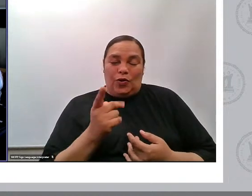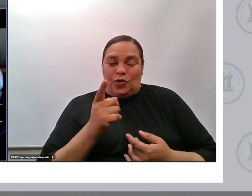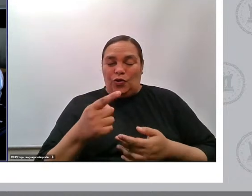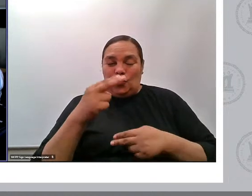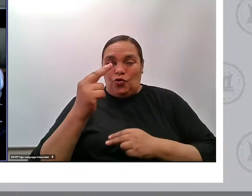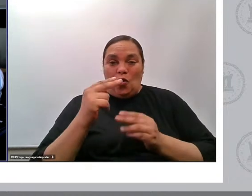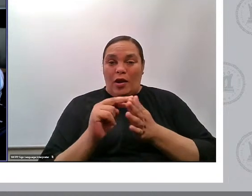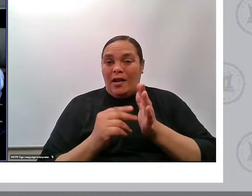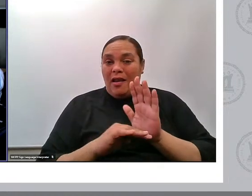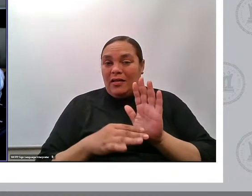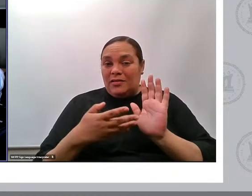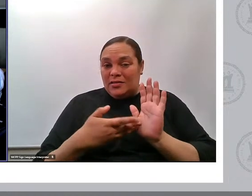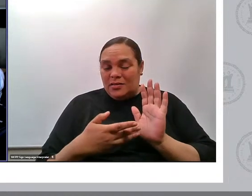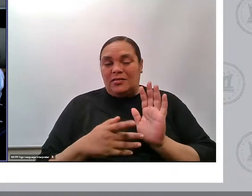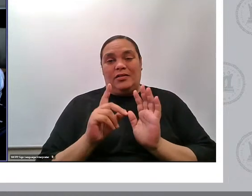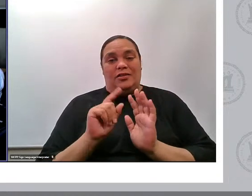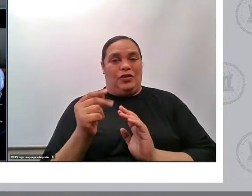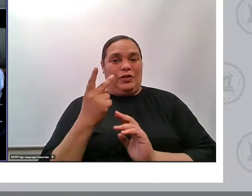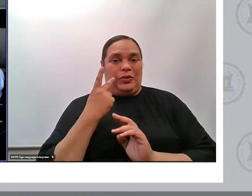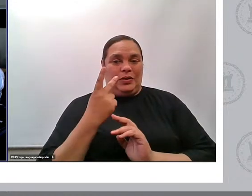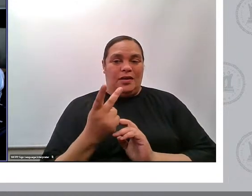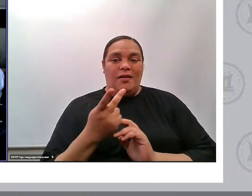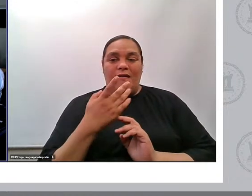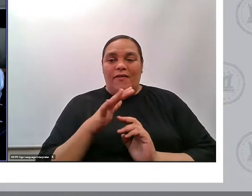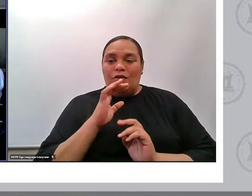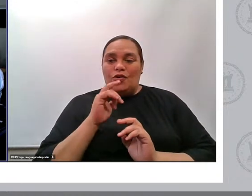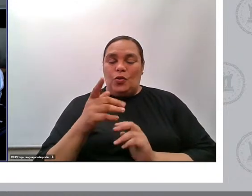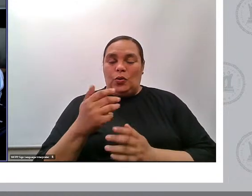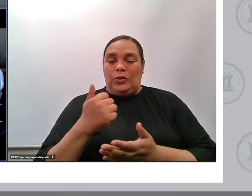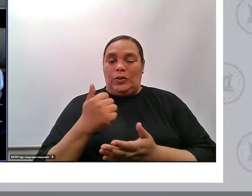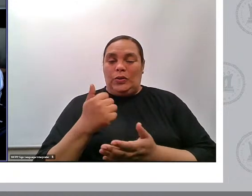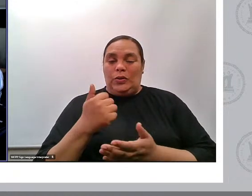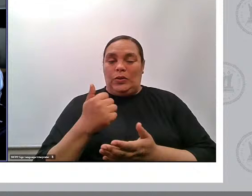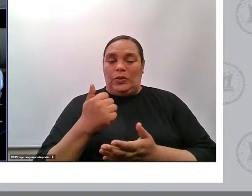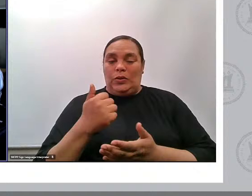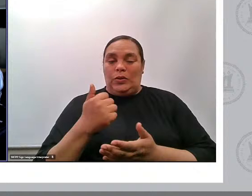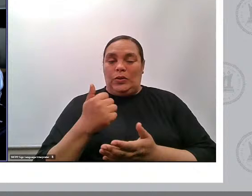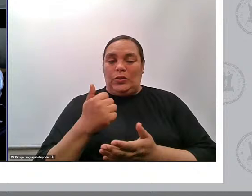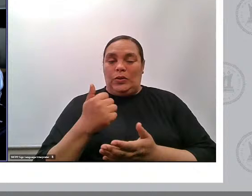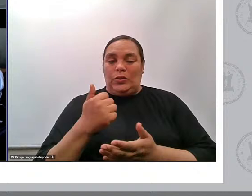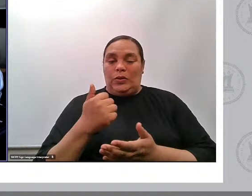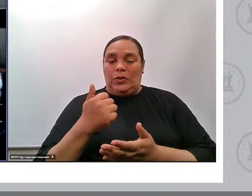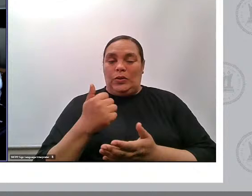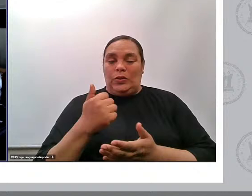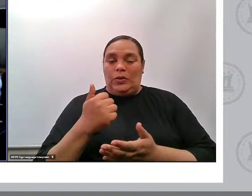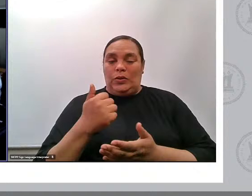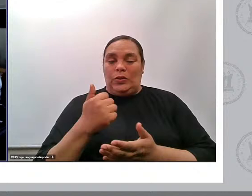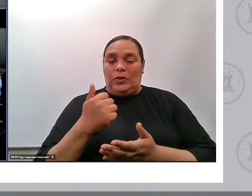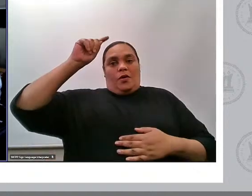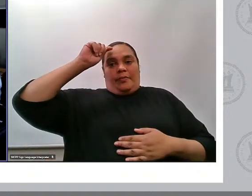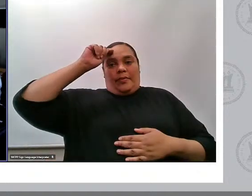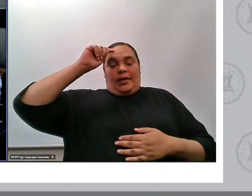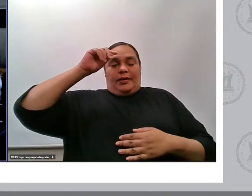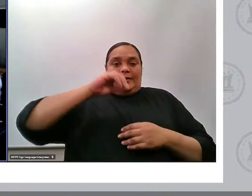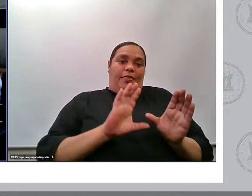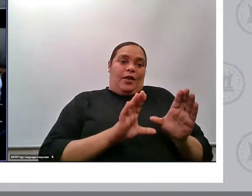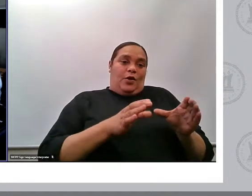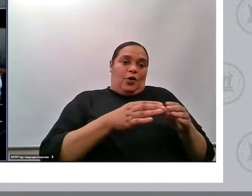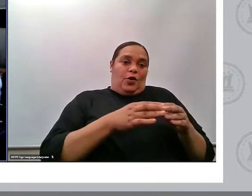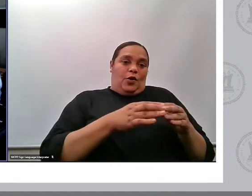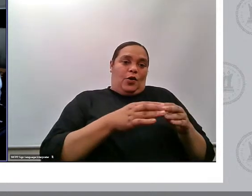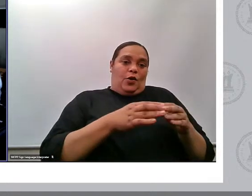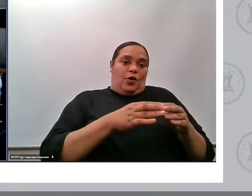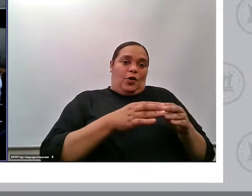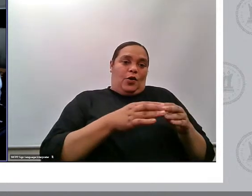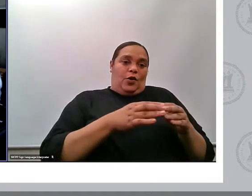shortlisted here, it's very interesting that already you are sitting at the predominantly males in this group and only